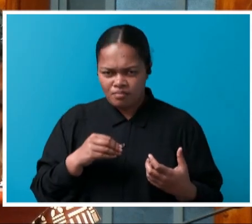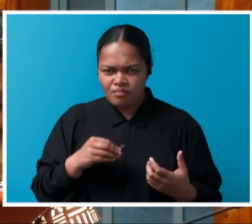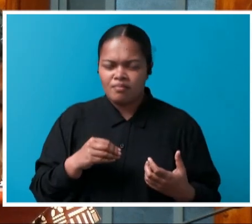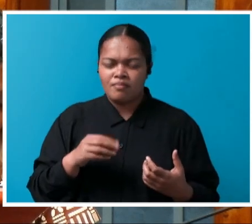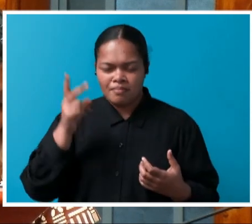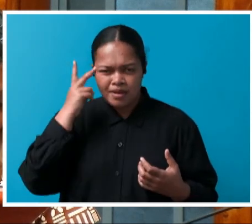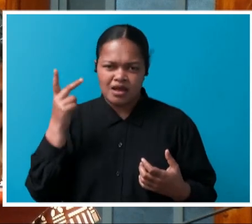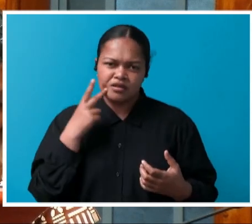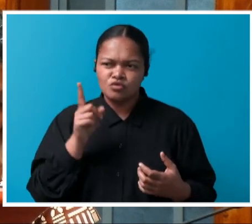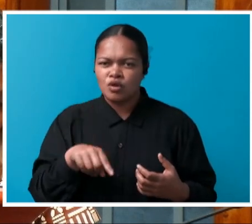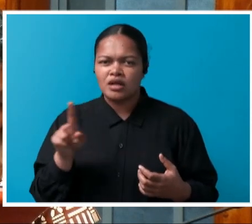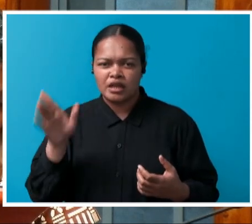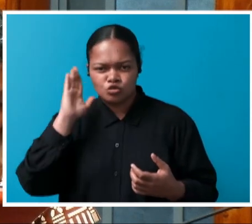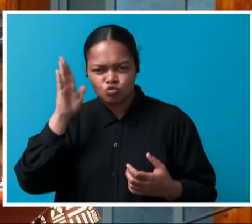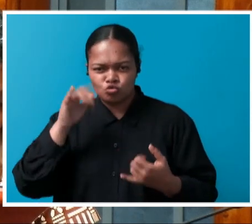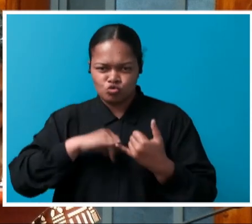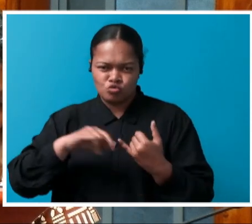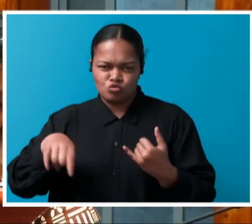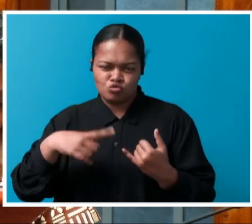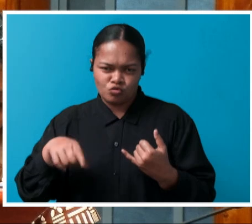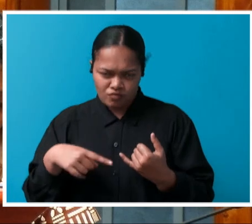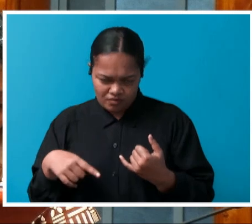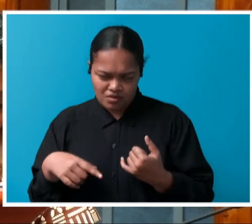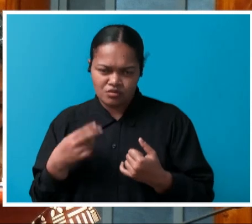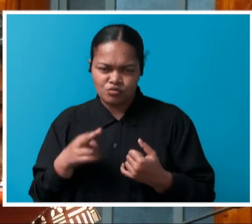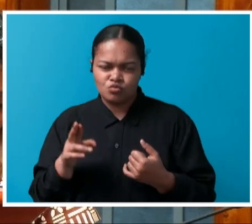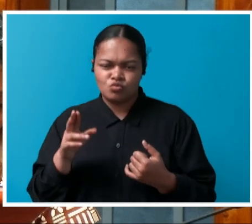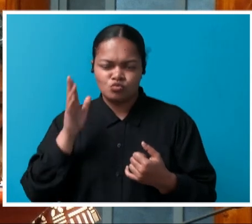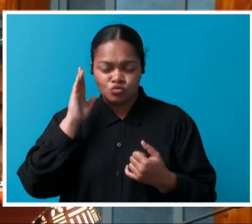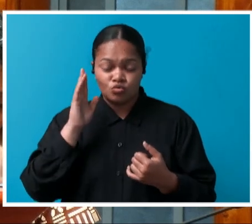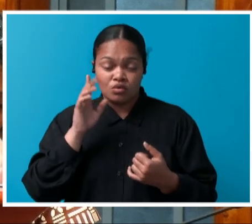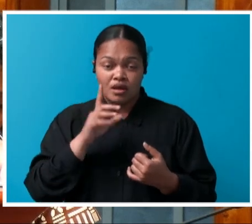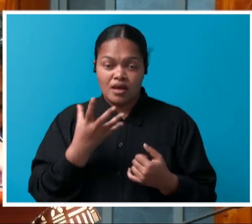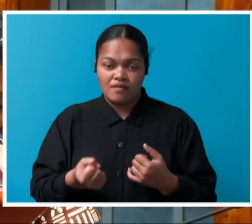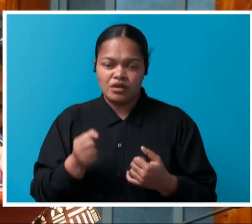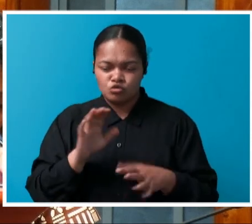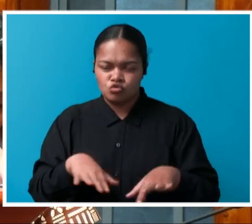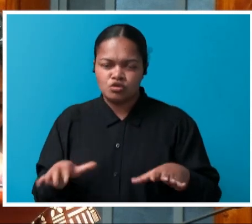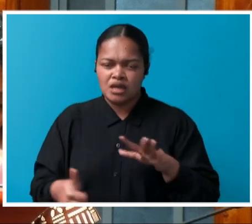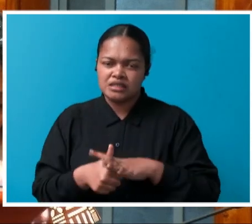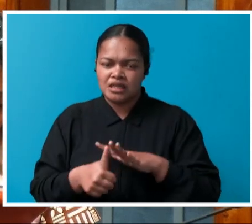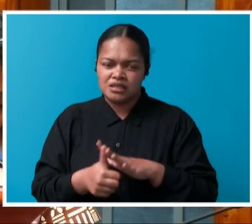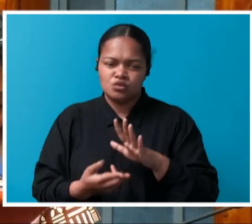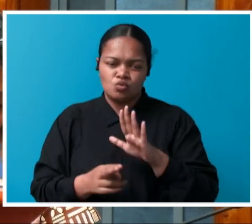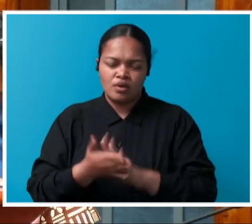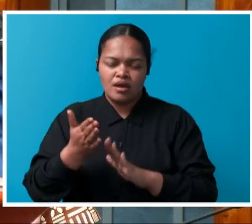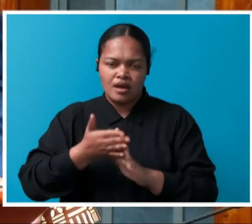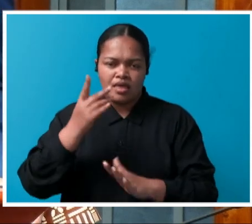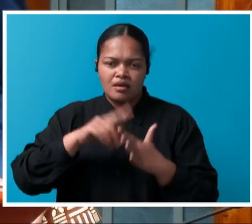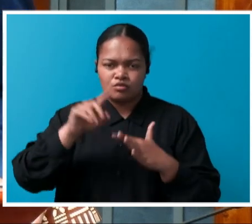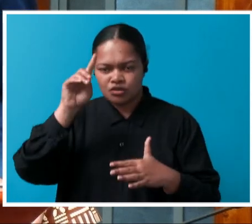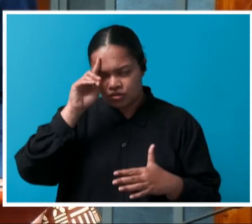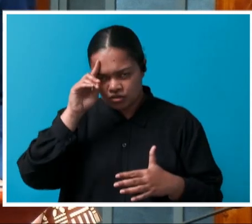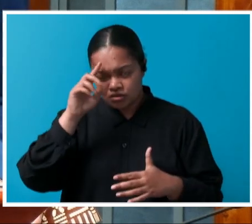Levu, or whole families are uprooted in order to have their children gain access to higher education.